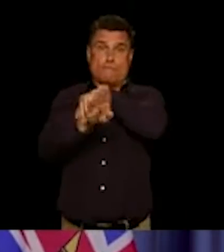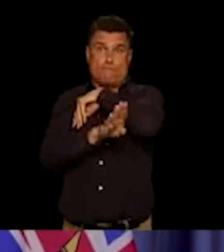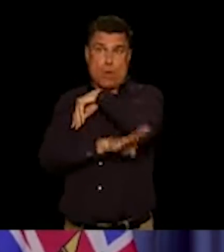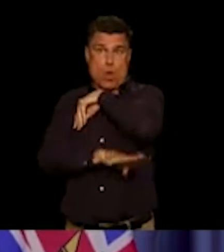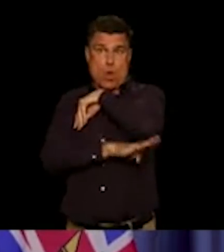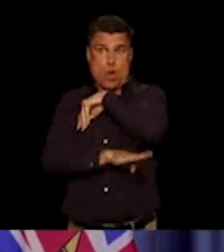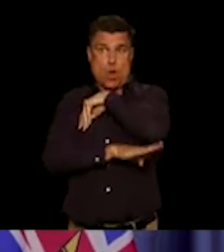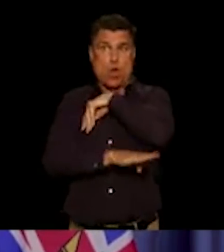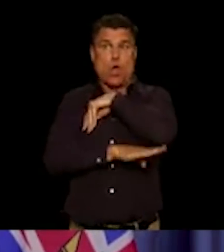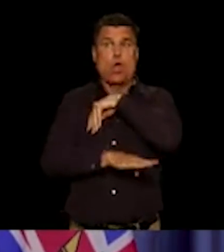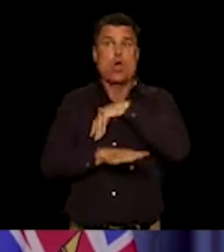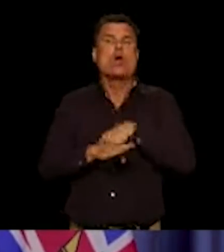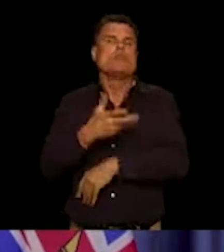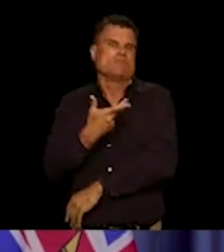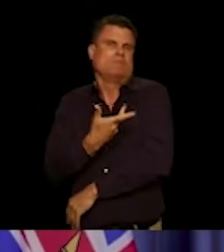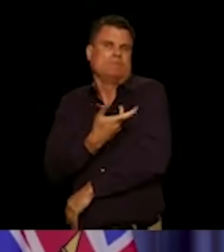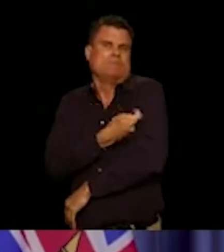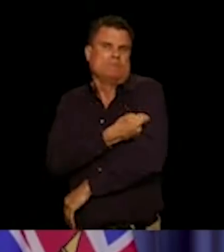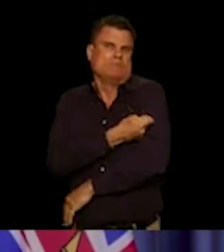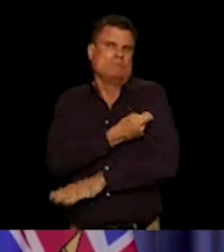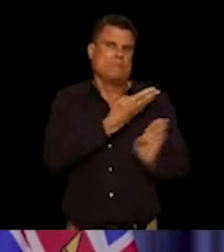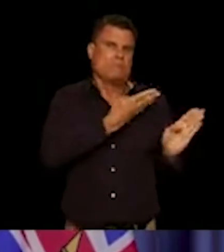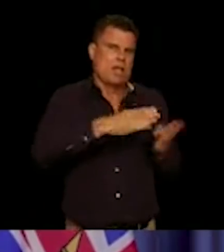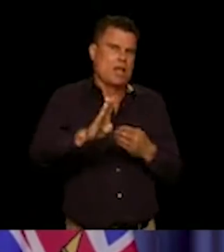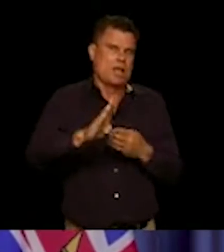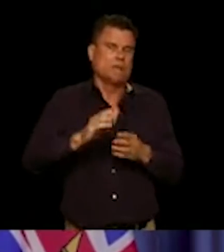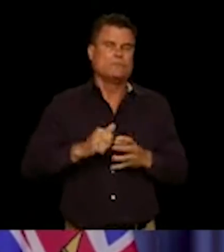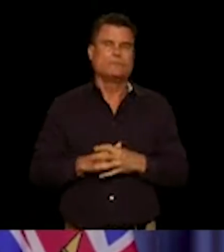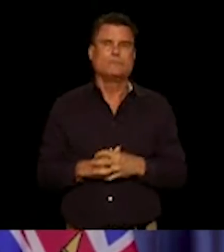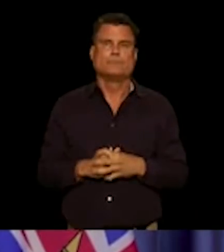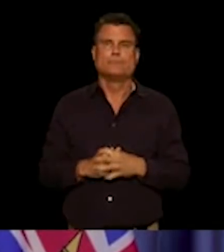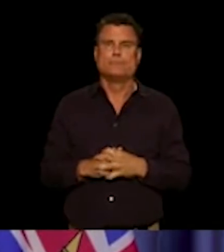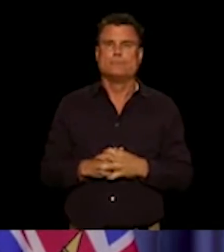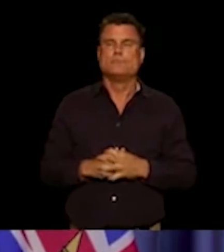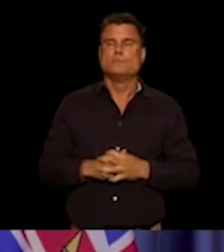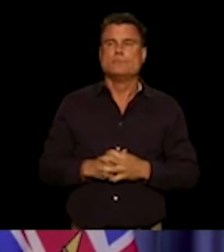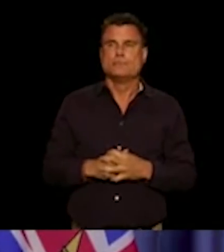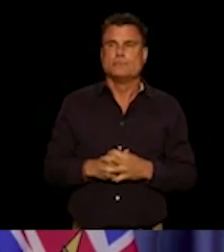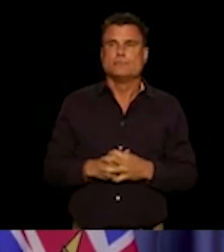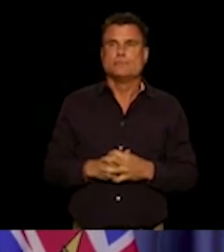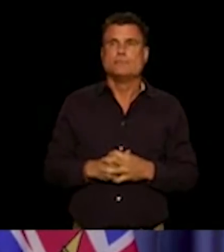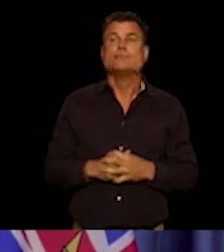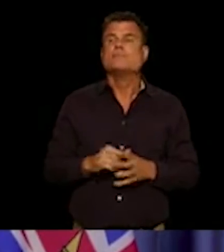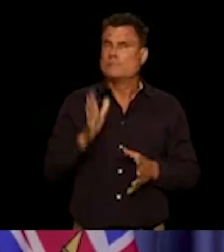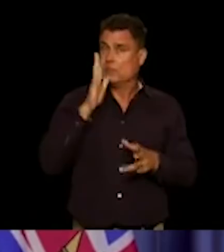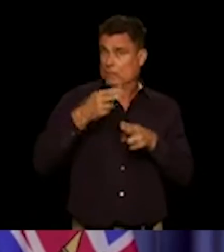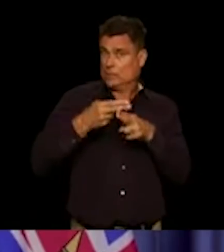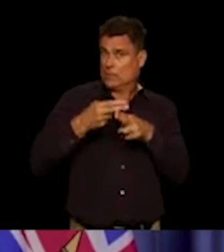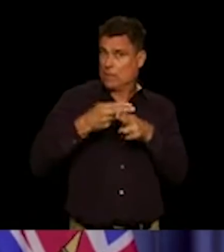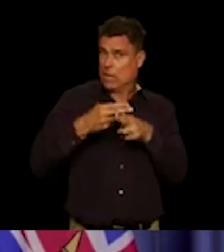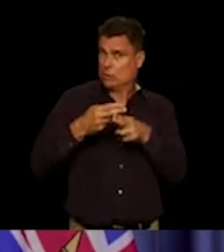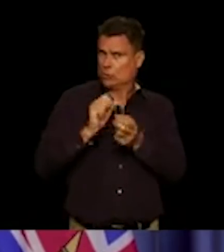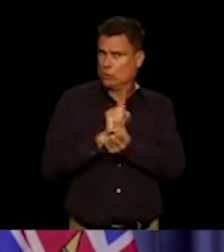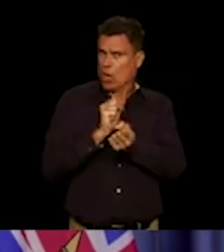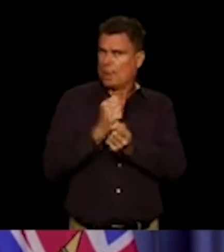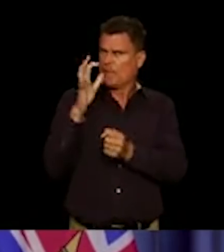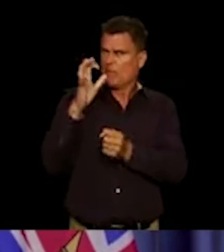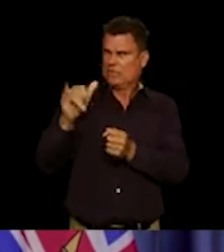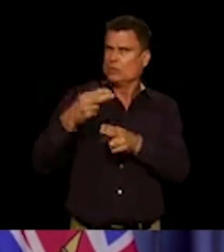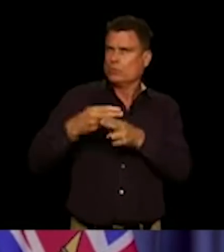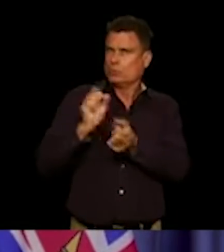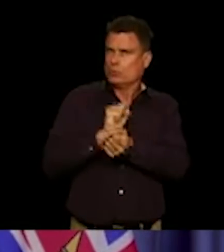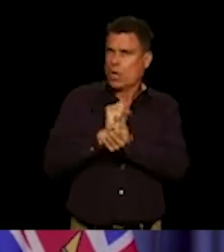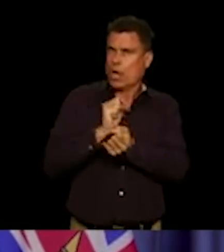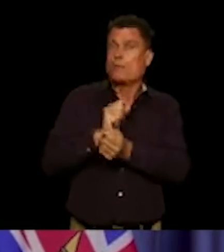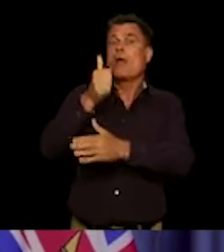fall immunization plan, which we'll be announcing later this month. These positions will be temporary and will be